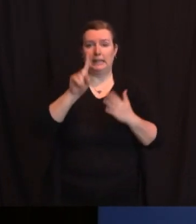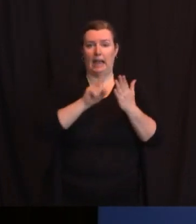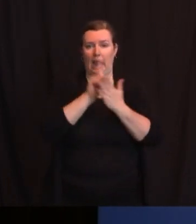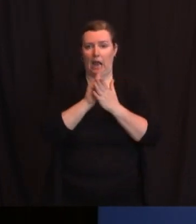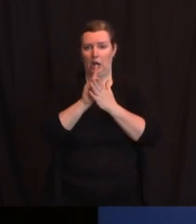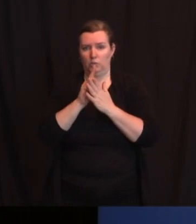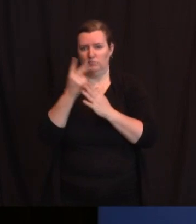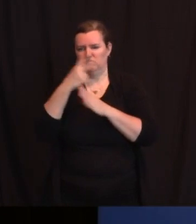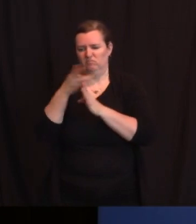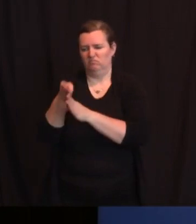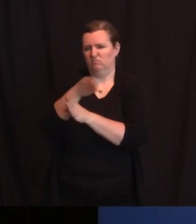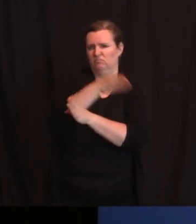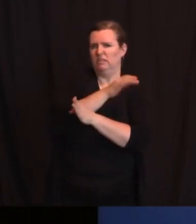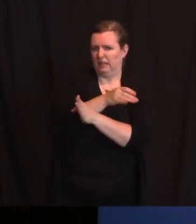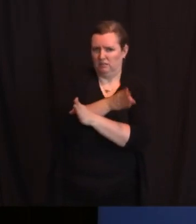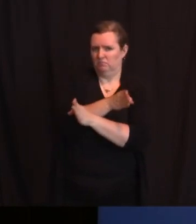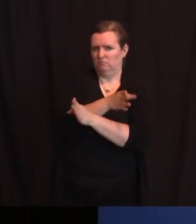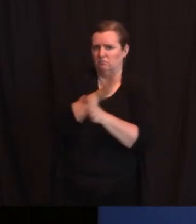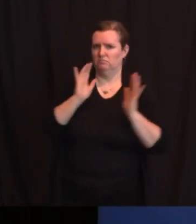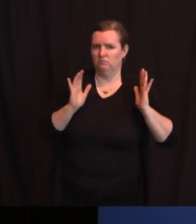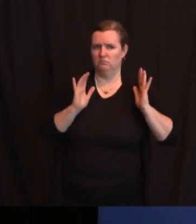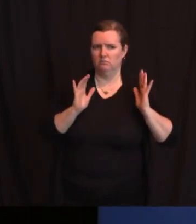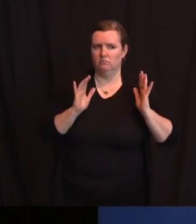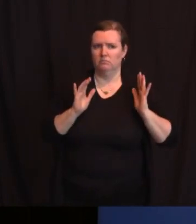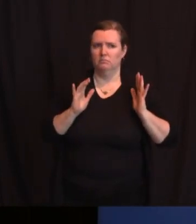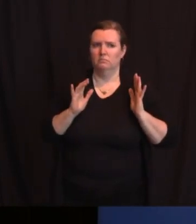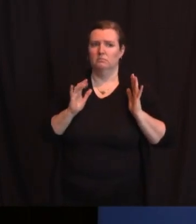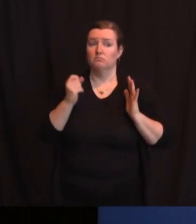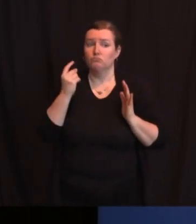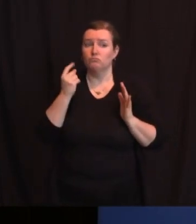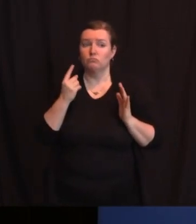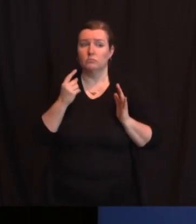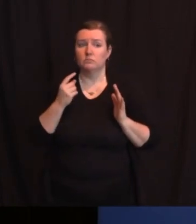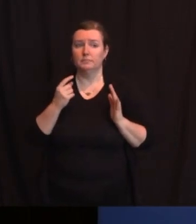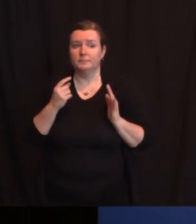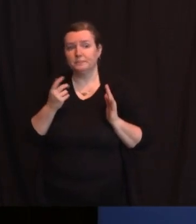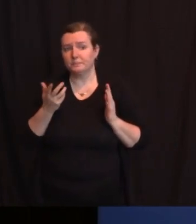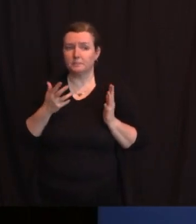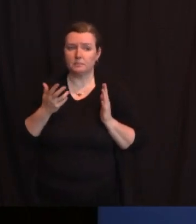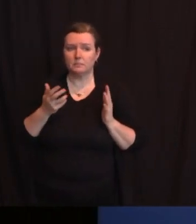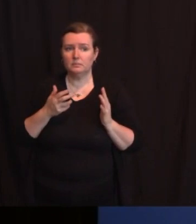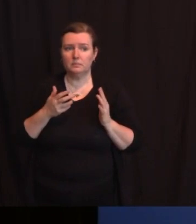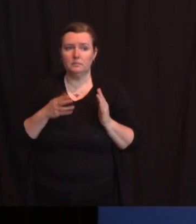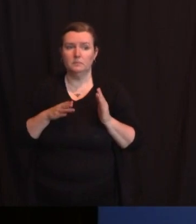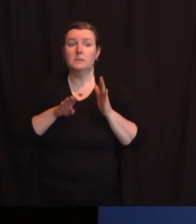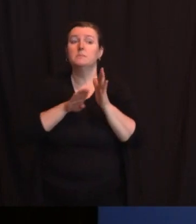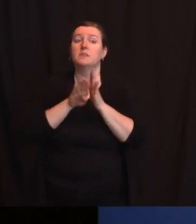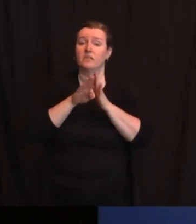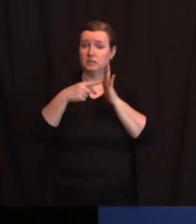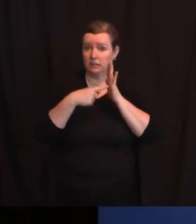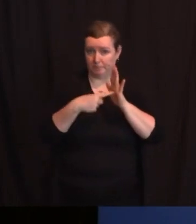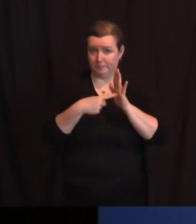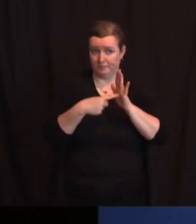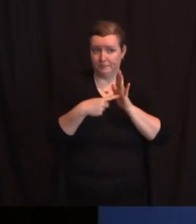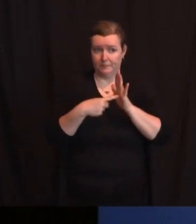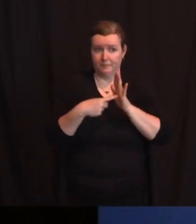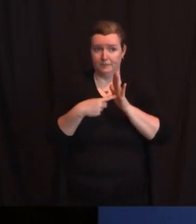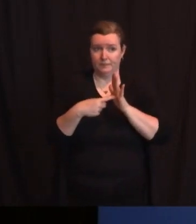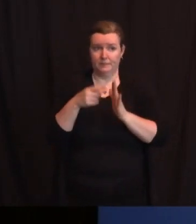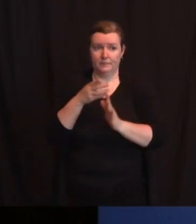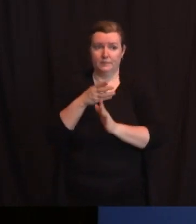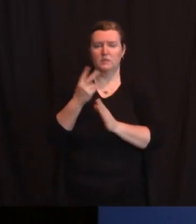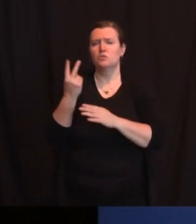window when people are pre-symptomatic before they develop symptoms of COVID-19,